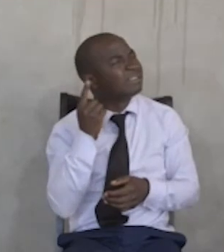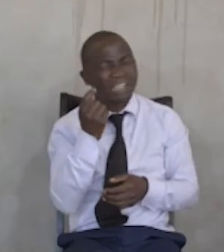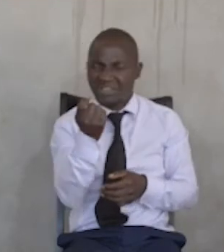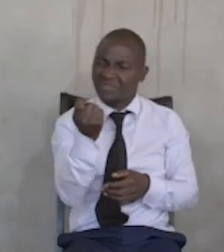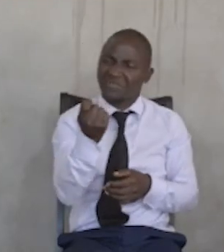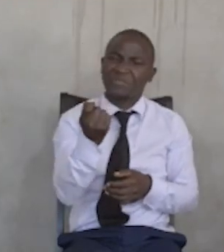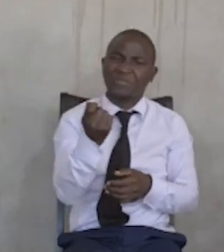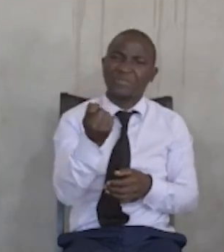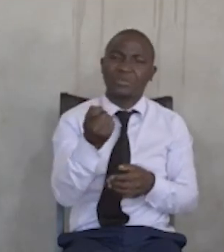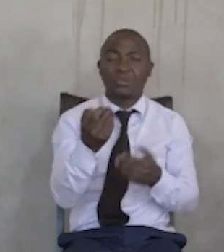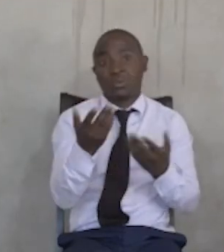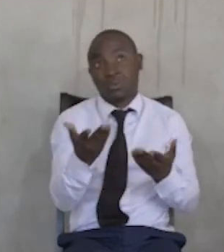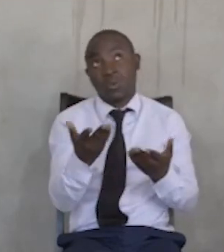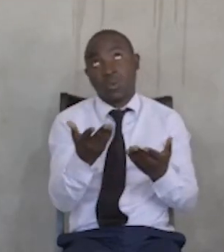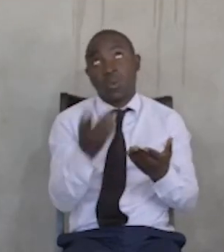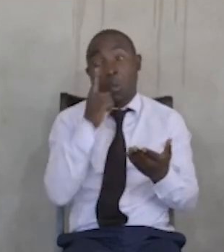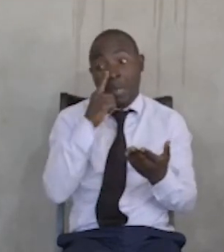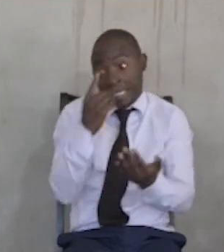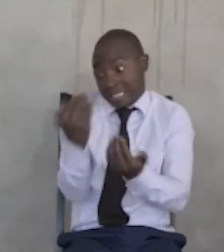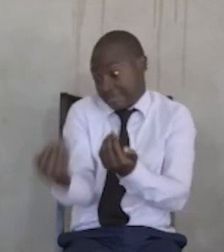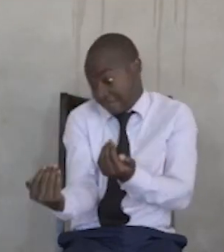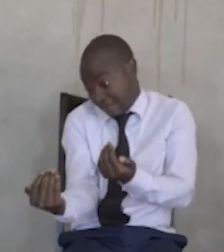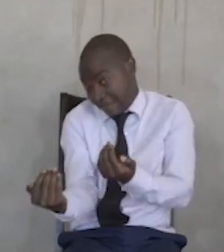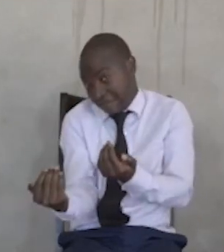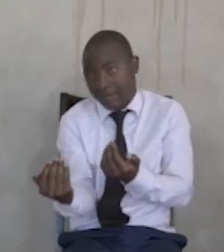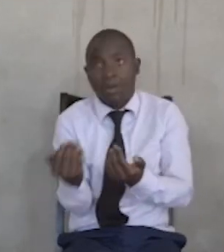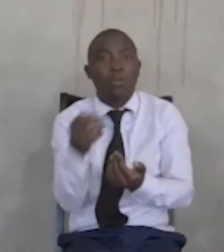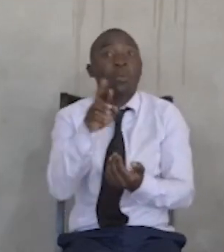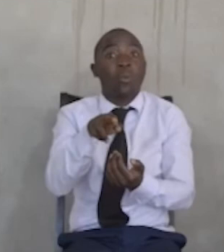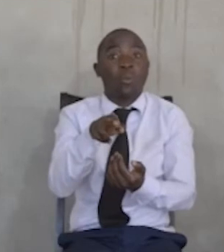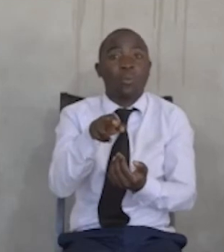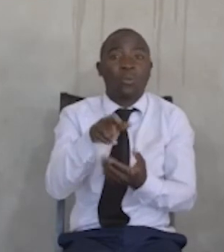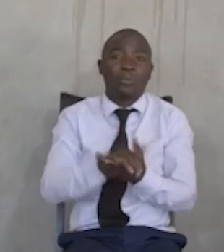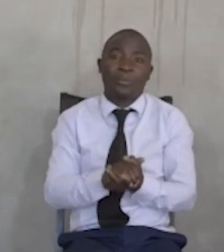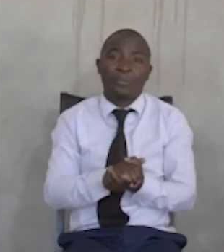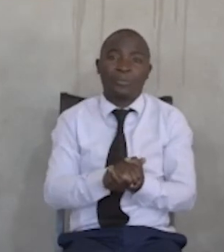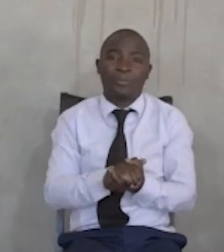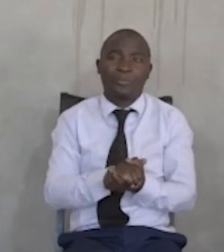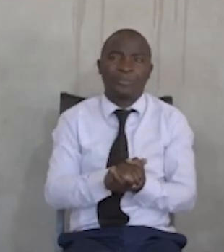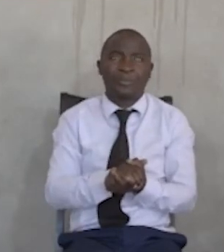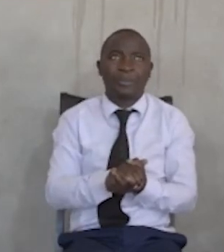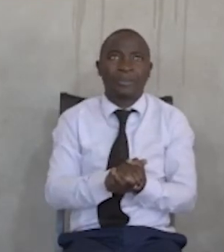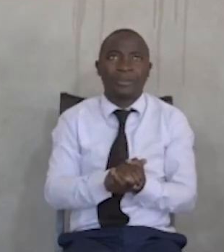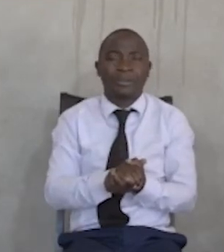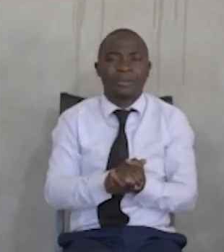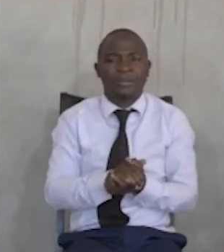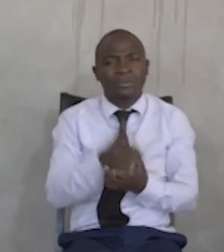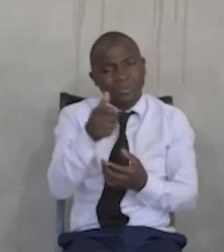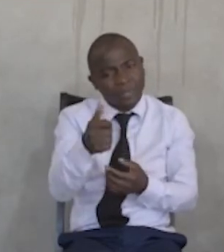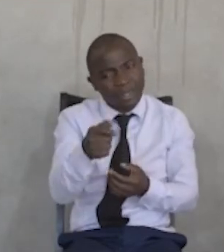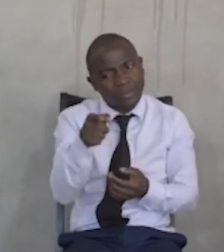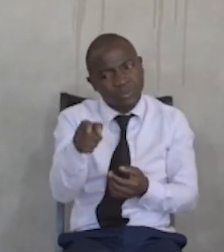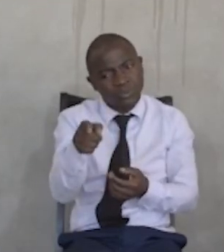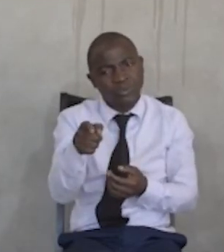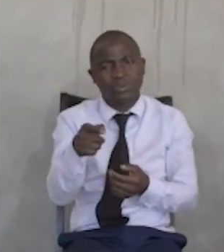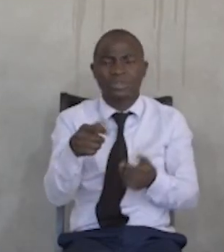in early childhood. So we want to know if the language and speech